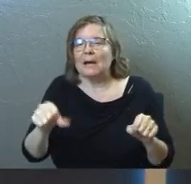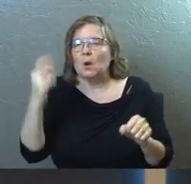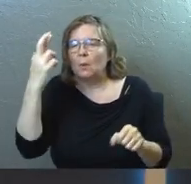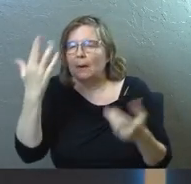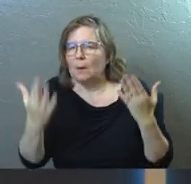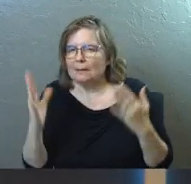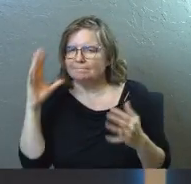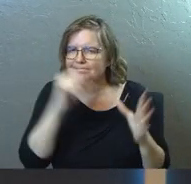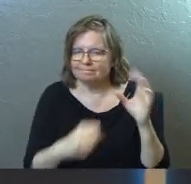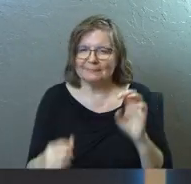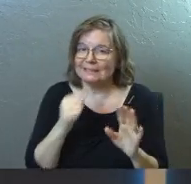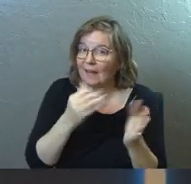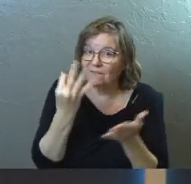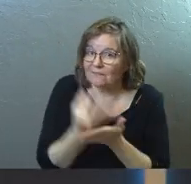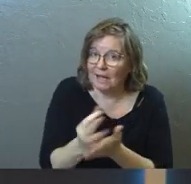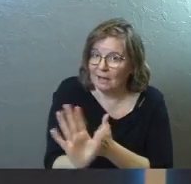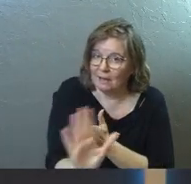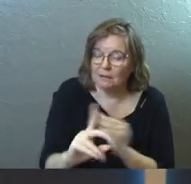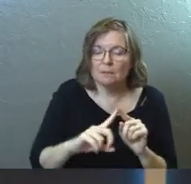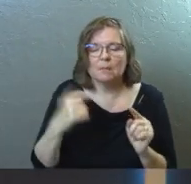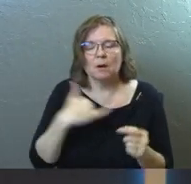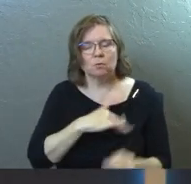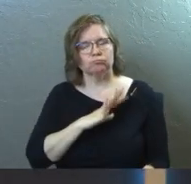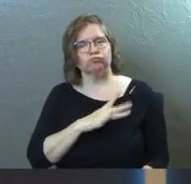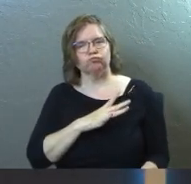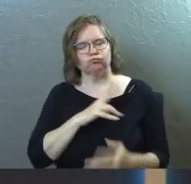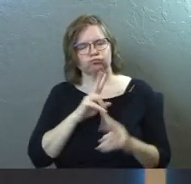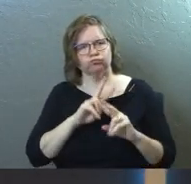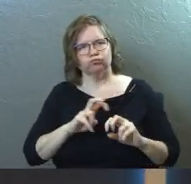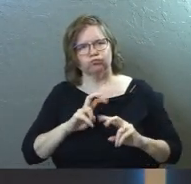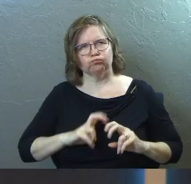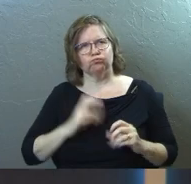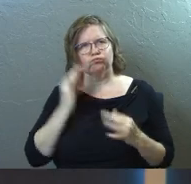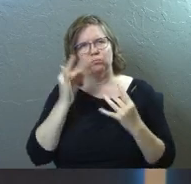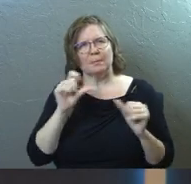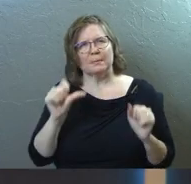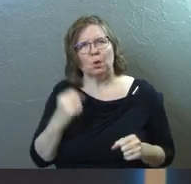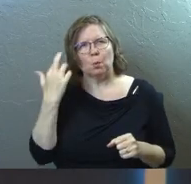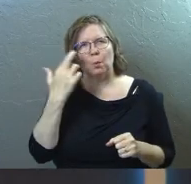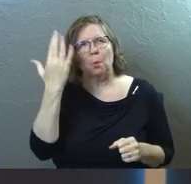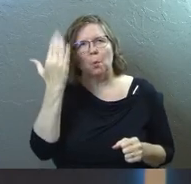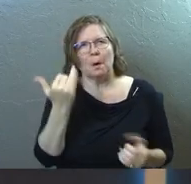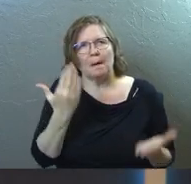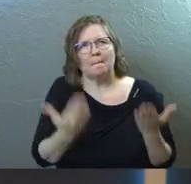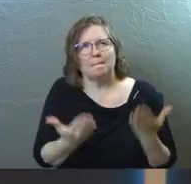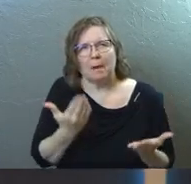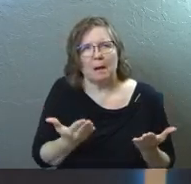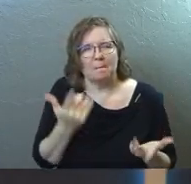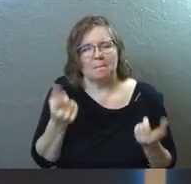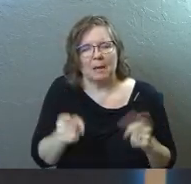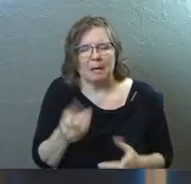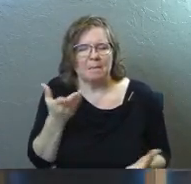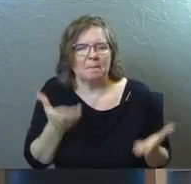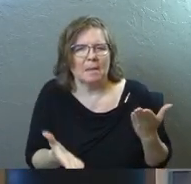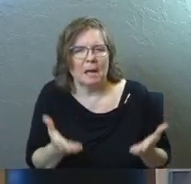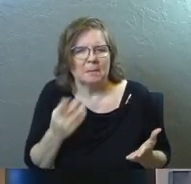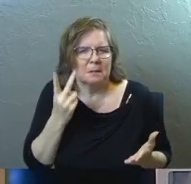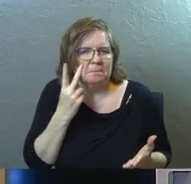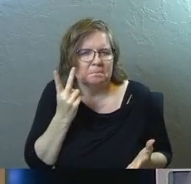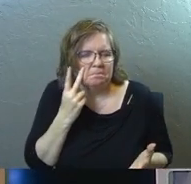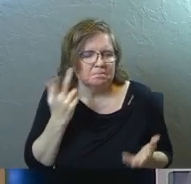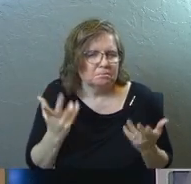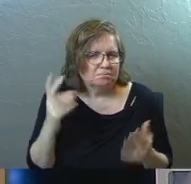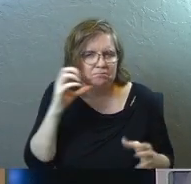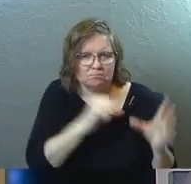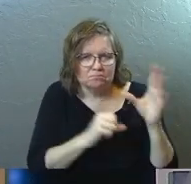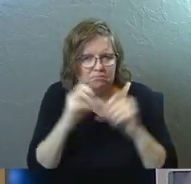okay? Again, these are not facts, but it's kind of cool to dig into the words sometimes and go, what are the potential reasons that we could dig into and see why people are responding the way they